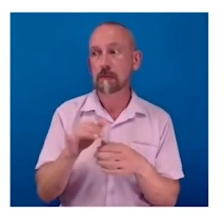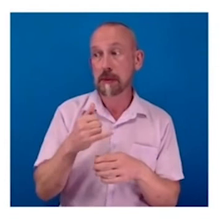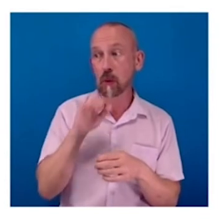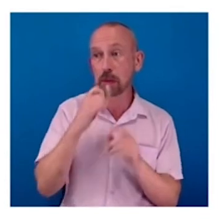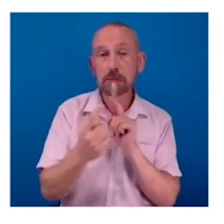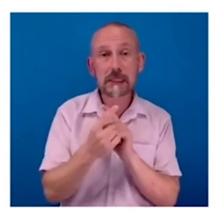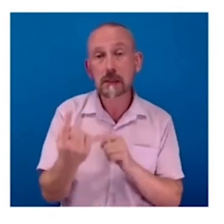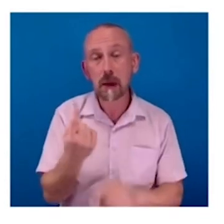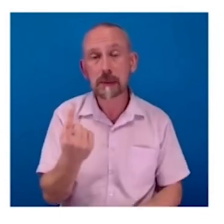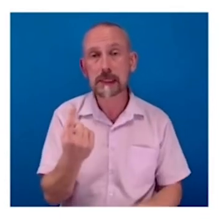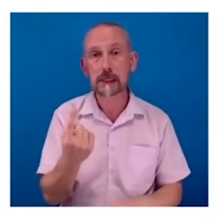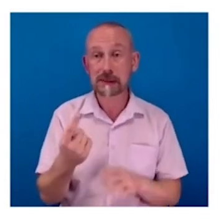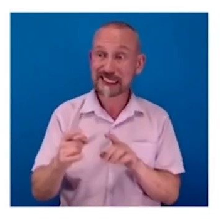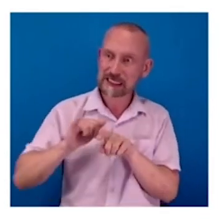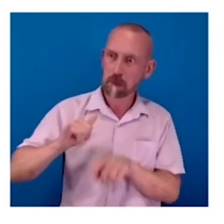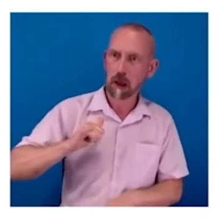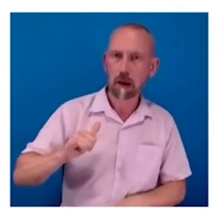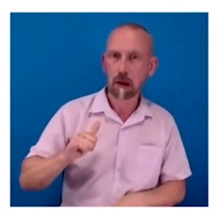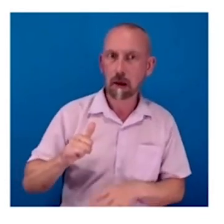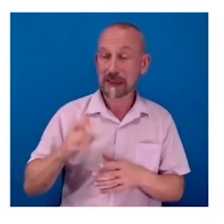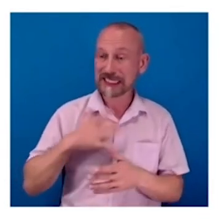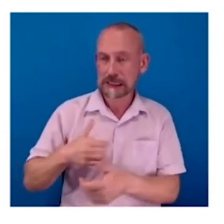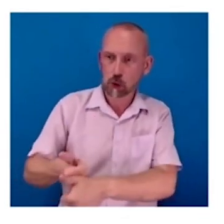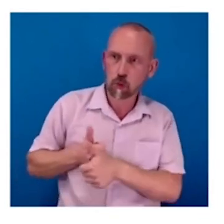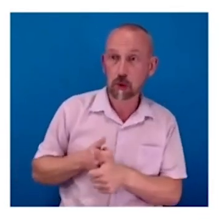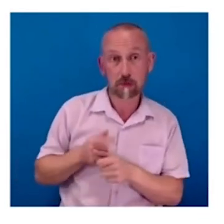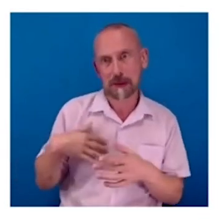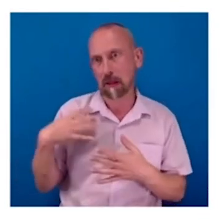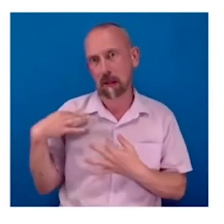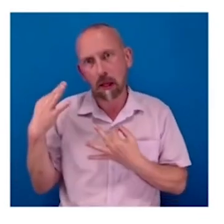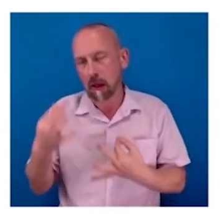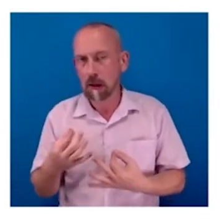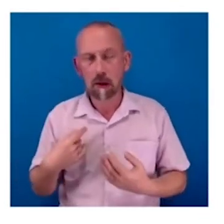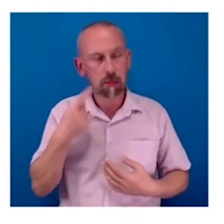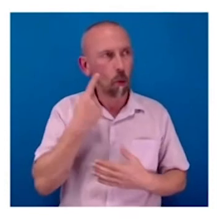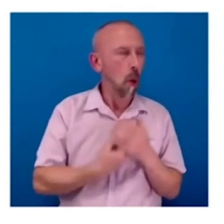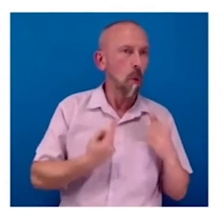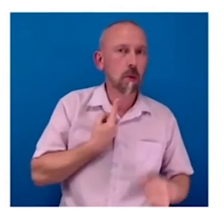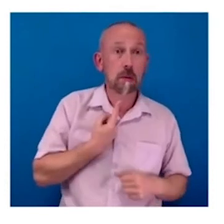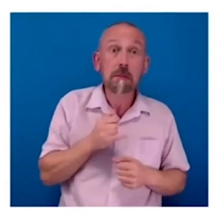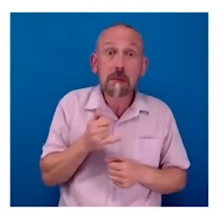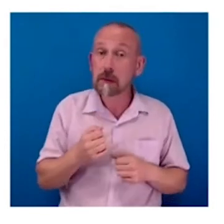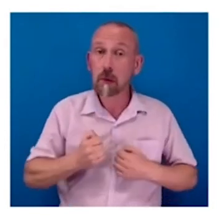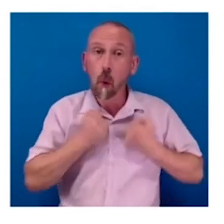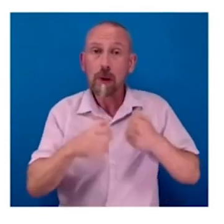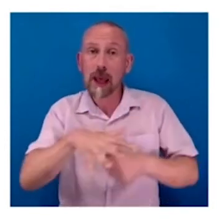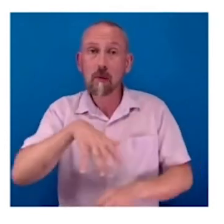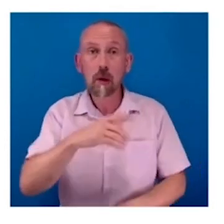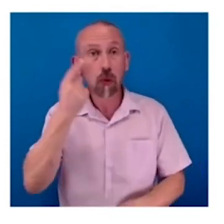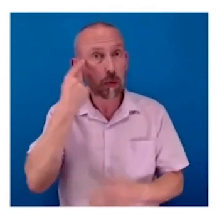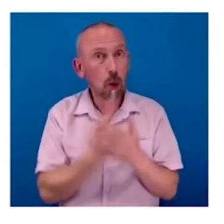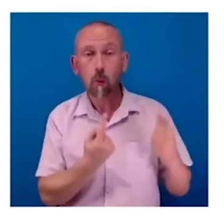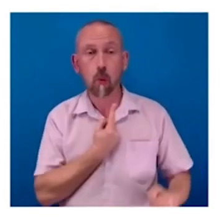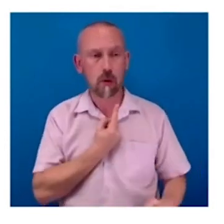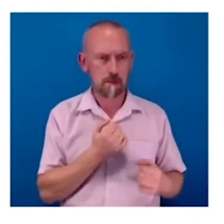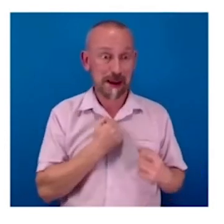been looking for such a long time, when maybe, for example, they're the only one that's working on something in their world or in whatever product that they're working on.